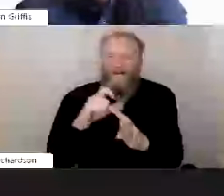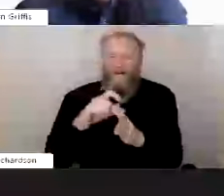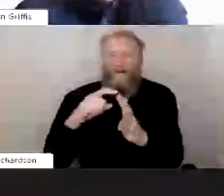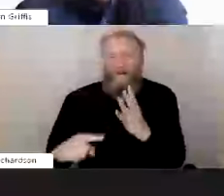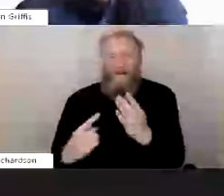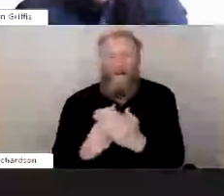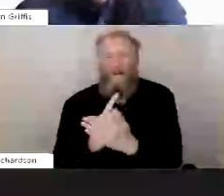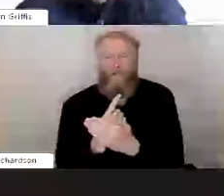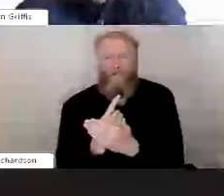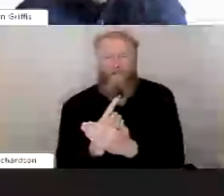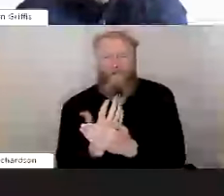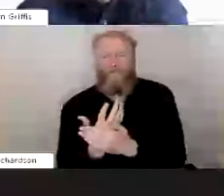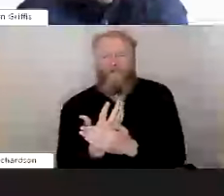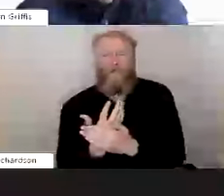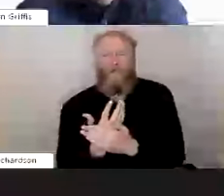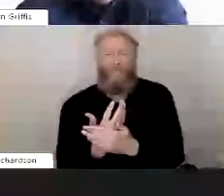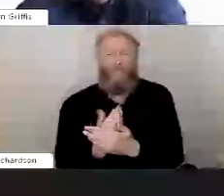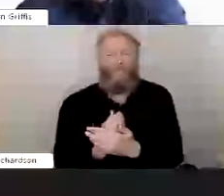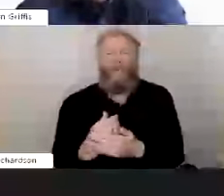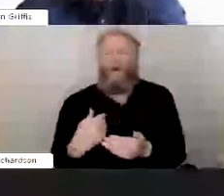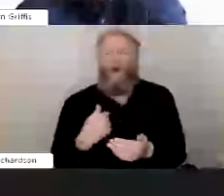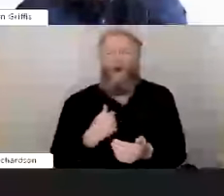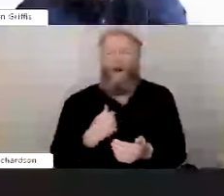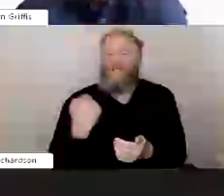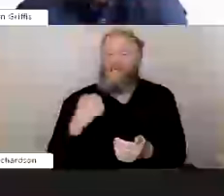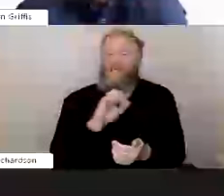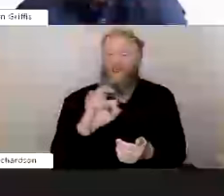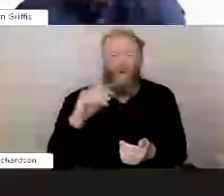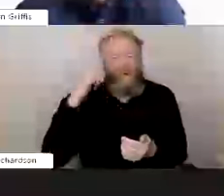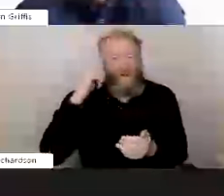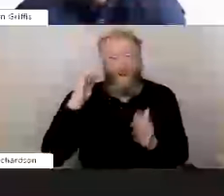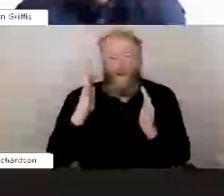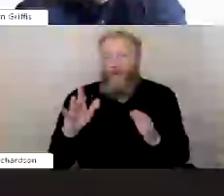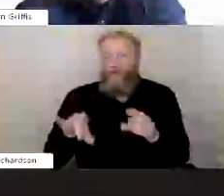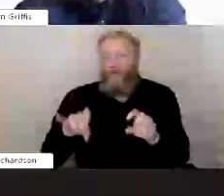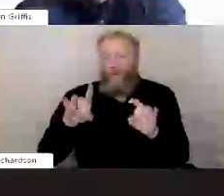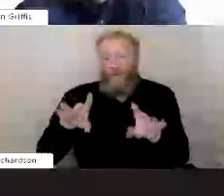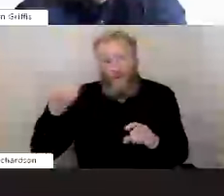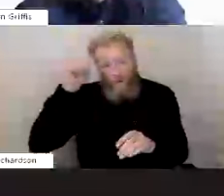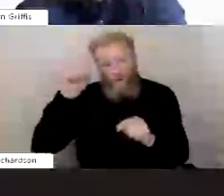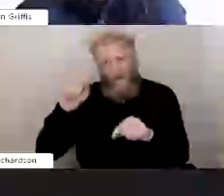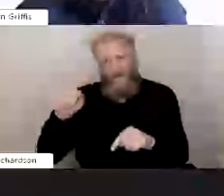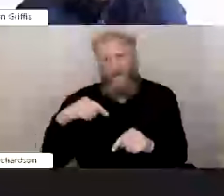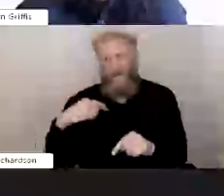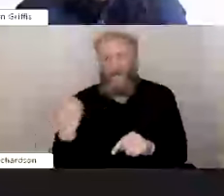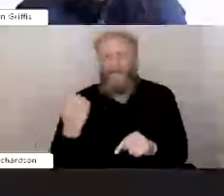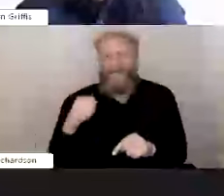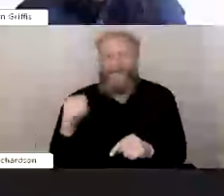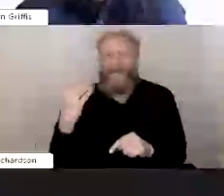We do have, and I still don't think most Australians know this, but we still have